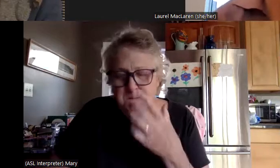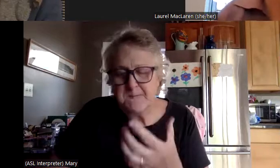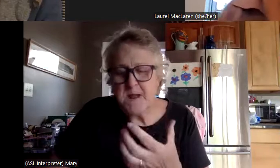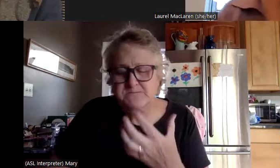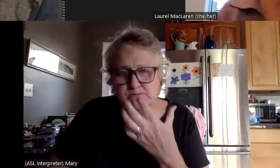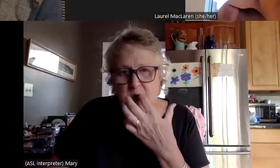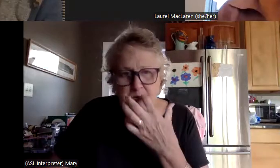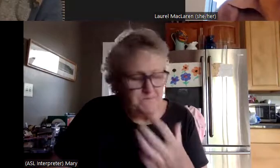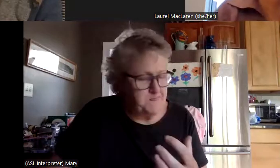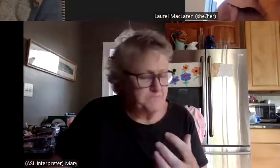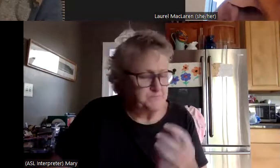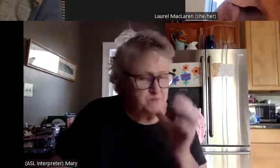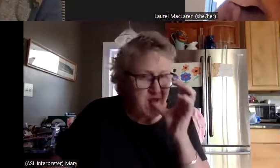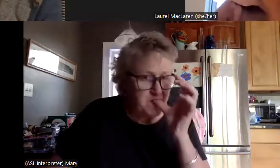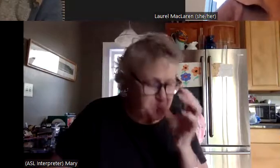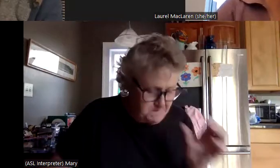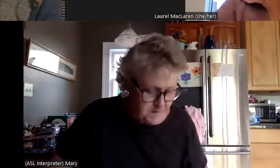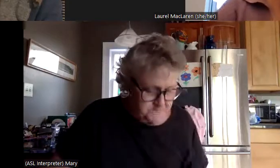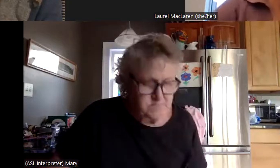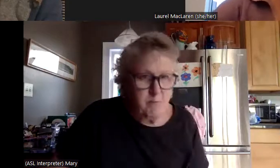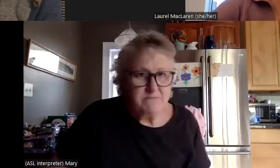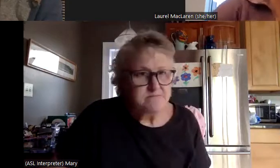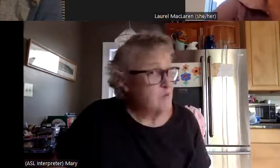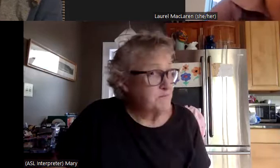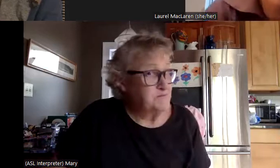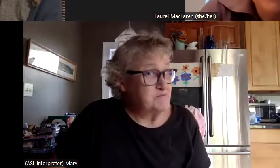person to own a business that offered that to people, Dana.